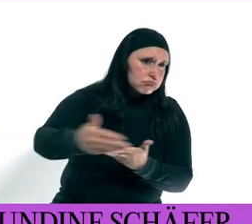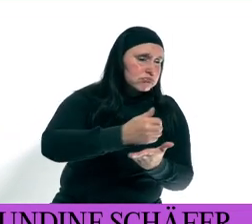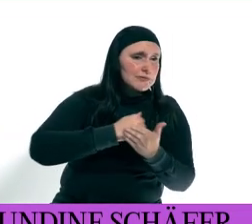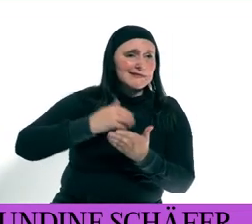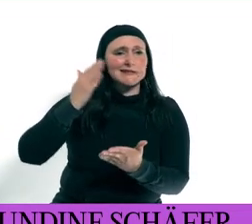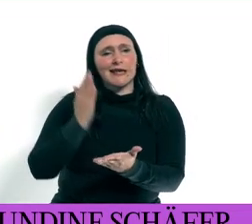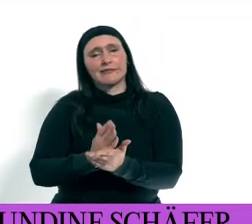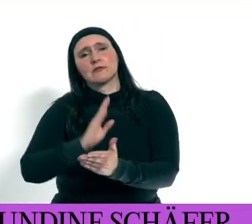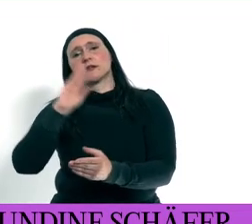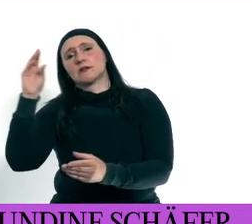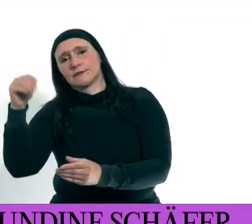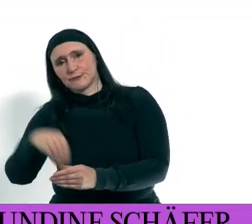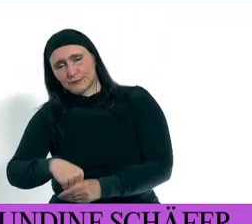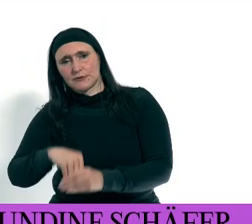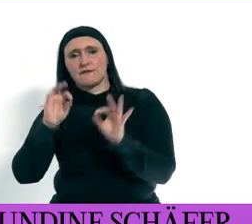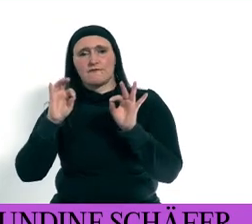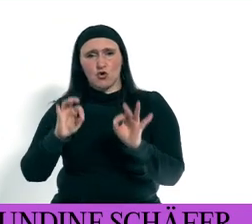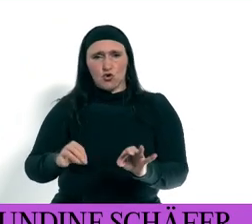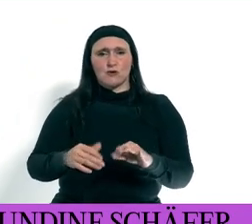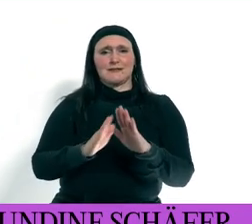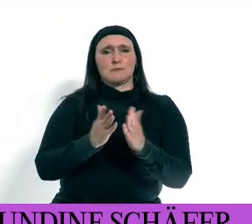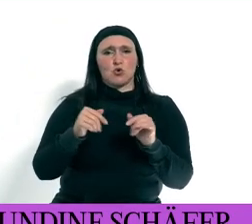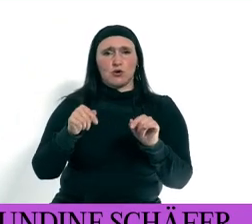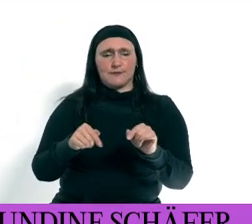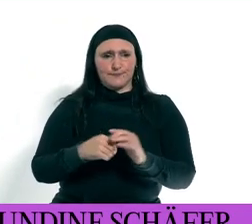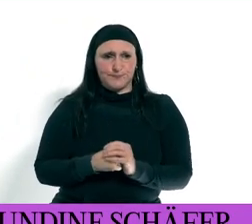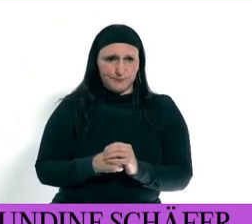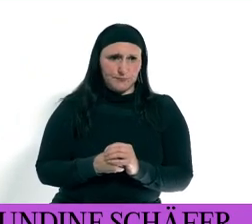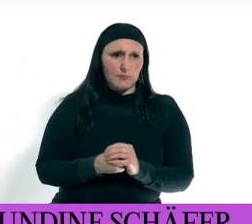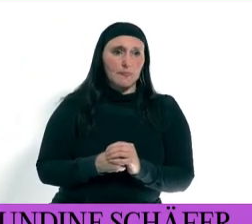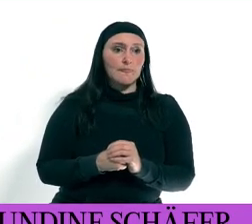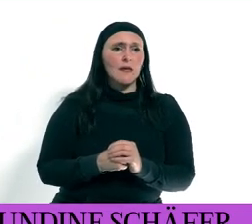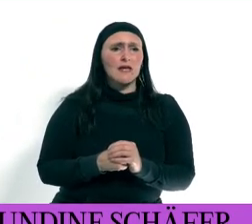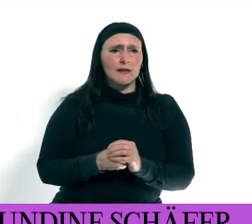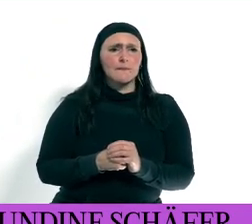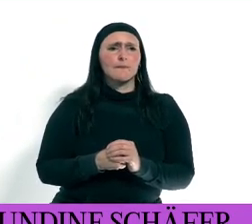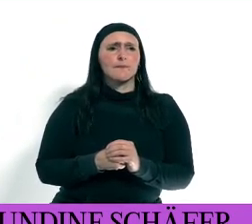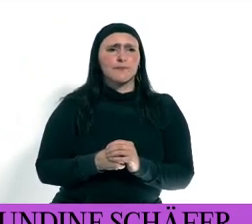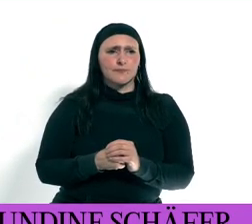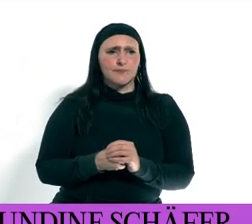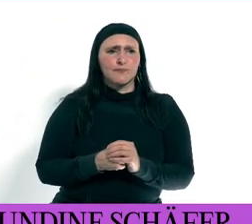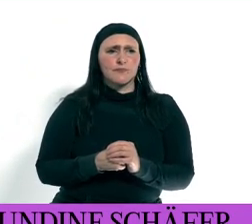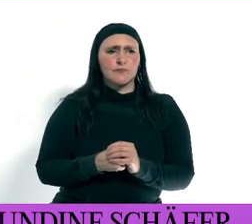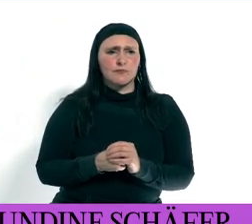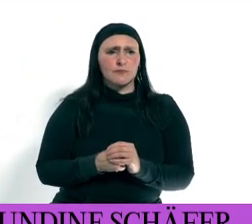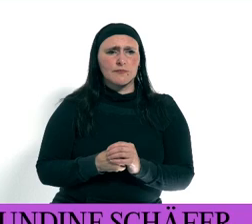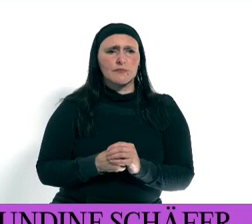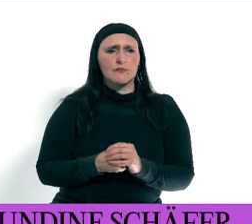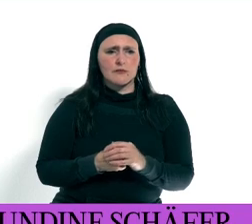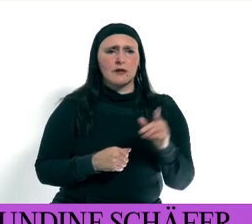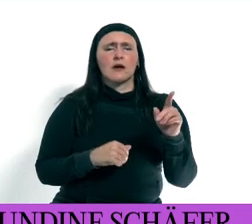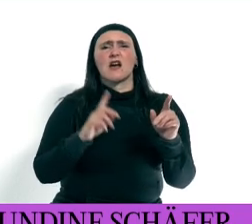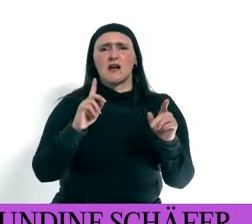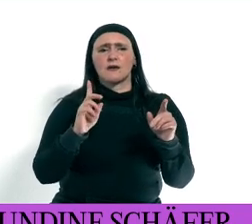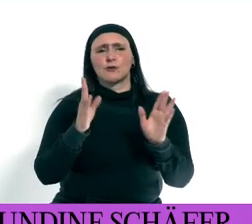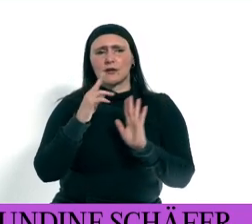wir bei der Dokumente, also in der Dokumentarhalle zeigen werden, wollen wir dokumentieren natürlich. We're gonna get a slice of Brito in Castle. We're gonna get a slice